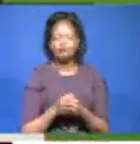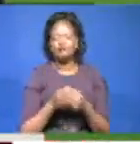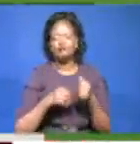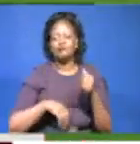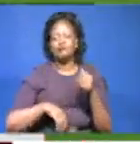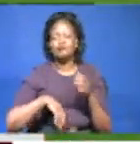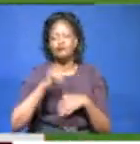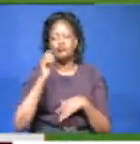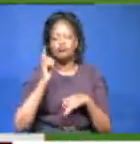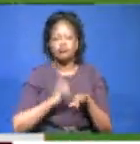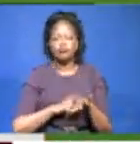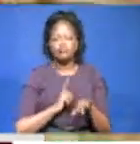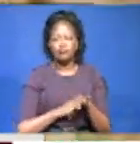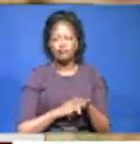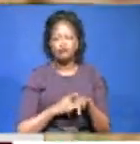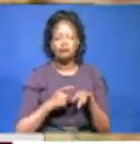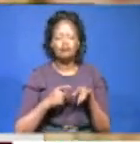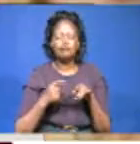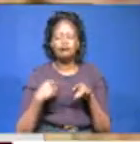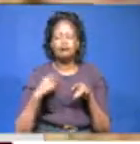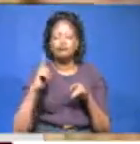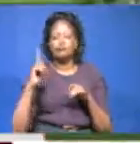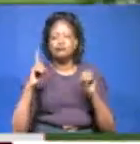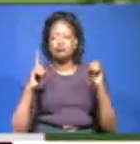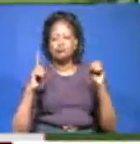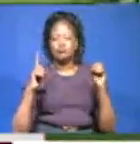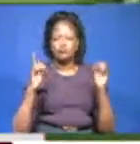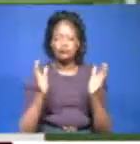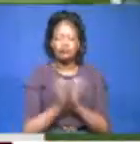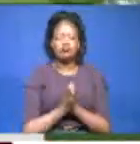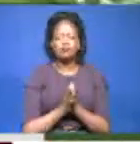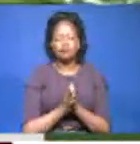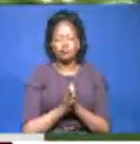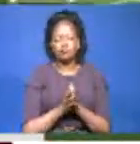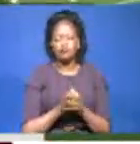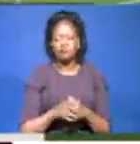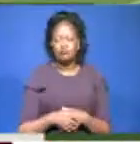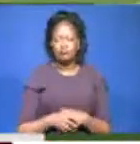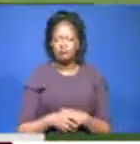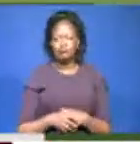minutes in Los Chess 1-0 La Liga defeat at home to Barcelona.